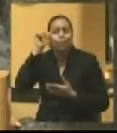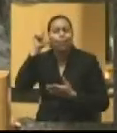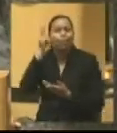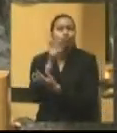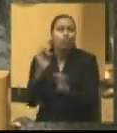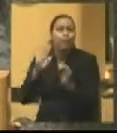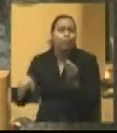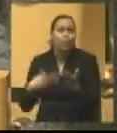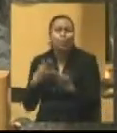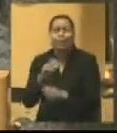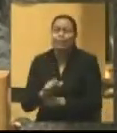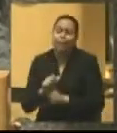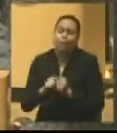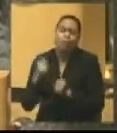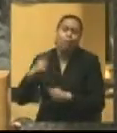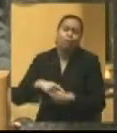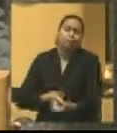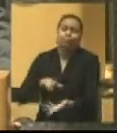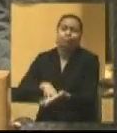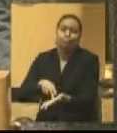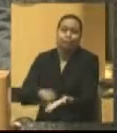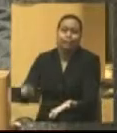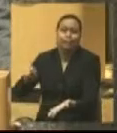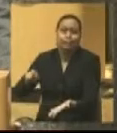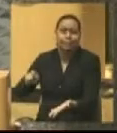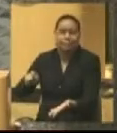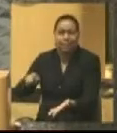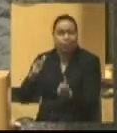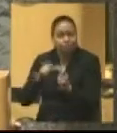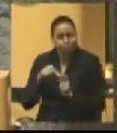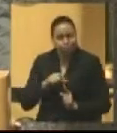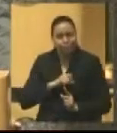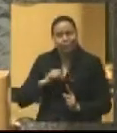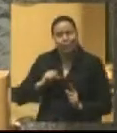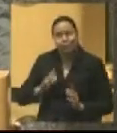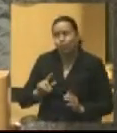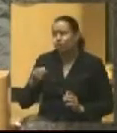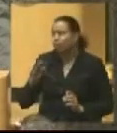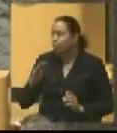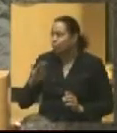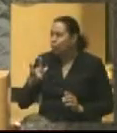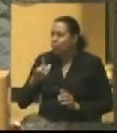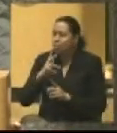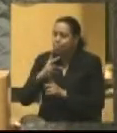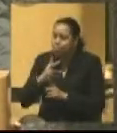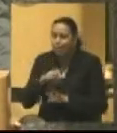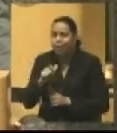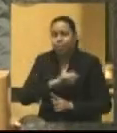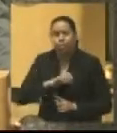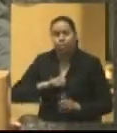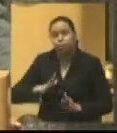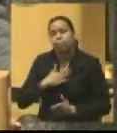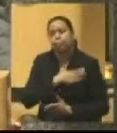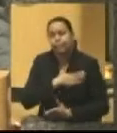the slaves, quote, with the stroke of his pen, think of Senator Lyman Trumbull, desperately imploring his colleagues to pass the